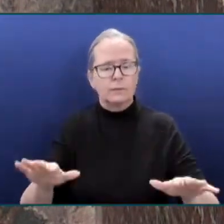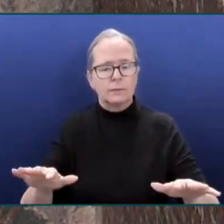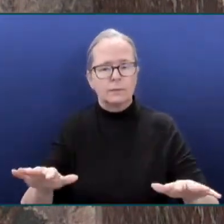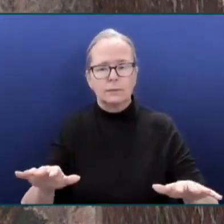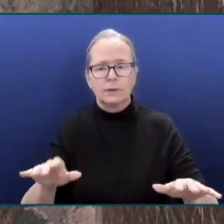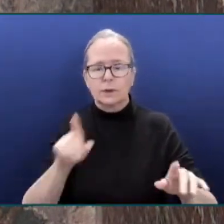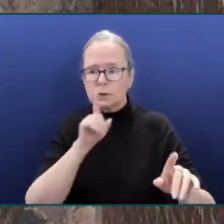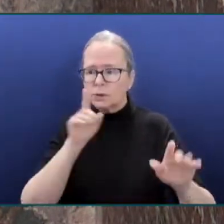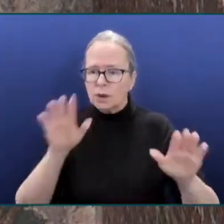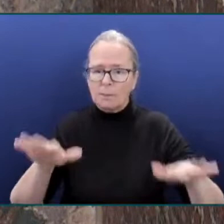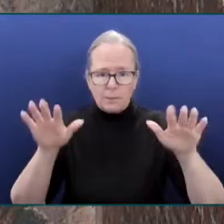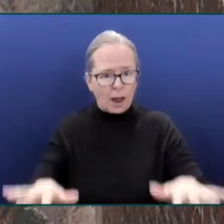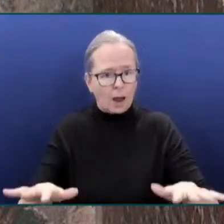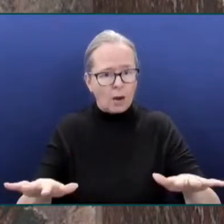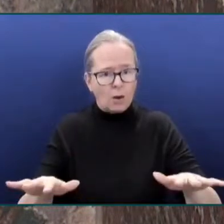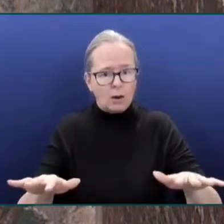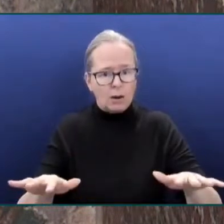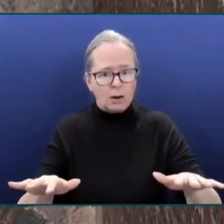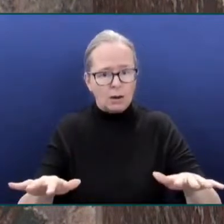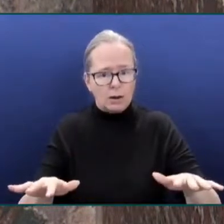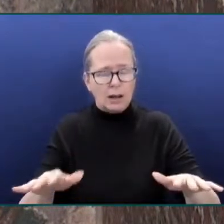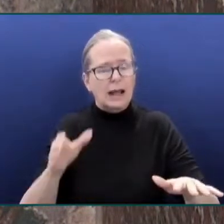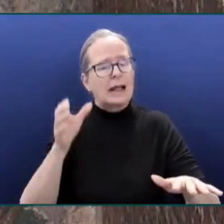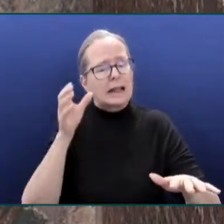Shh. Let's hear the question. Please continue.